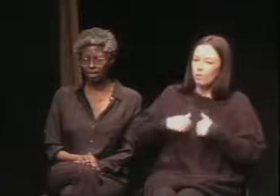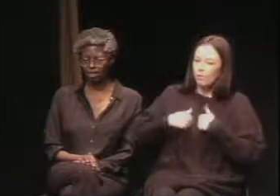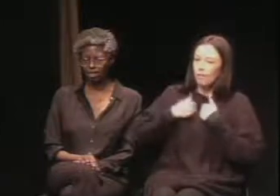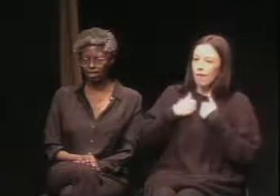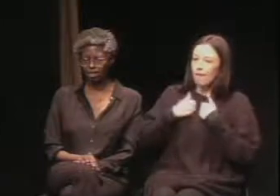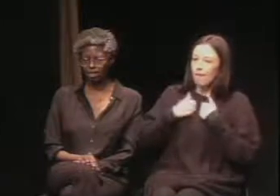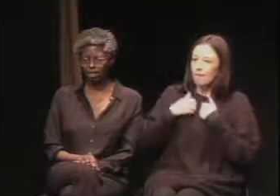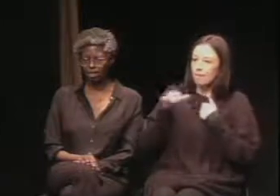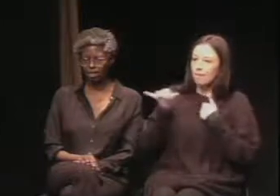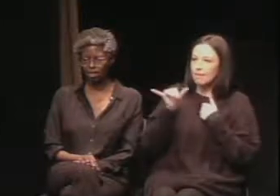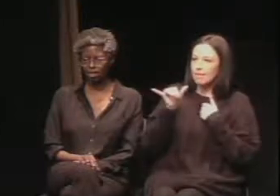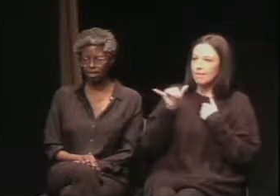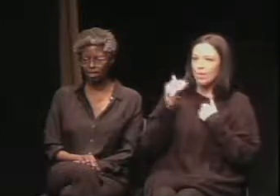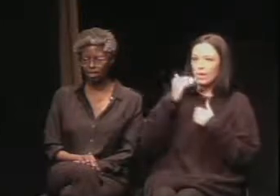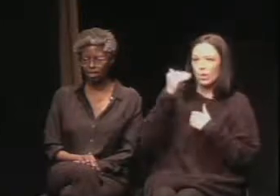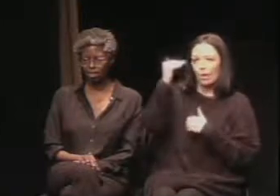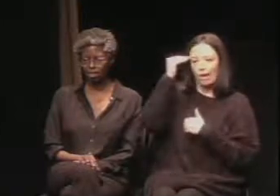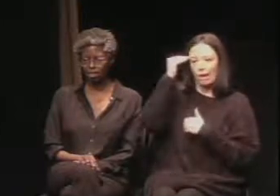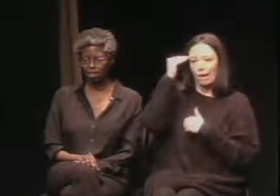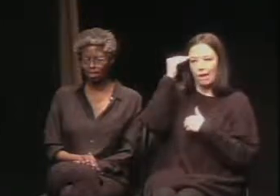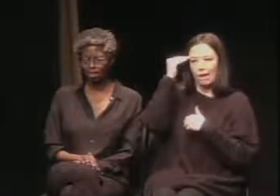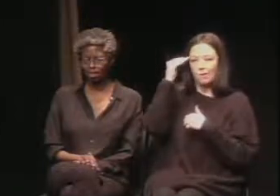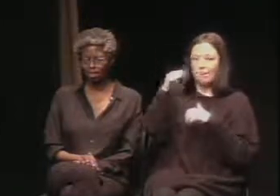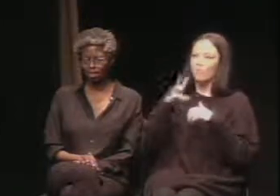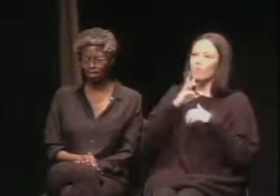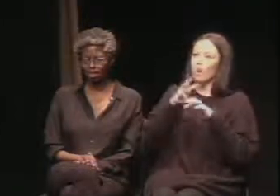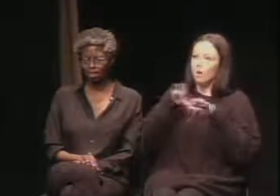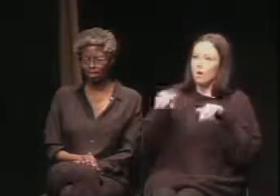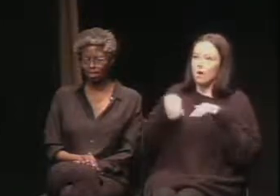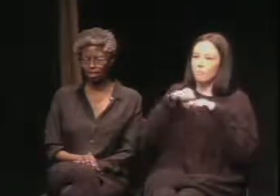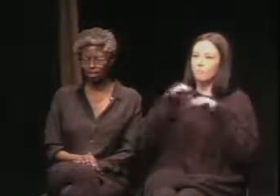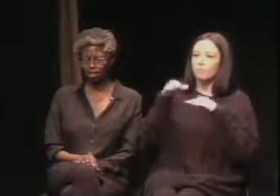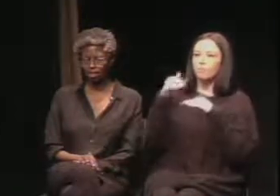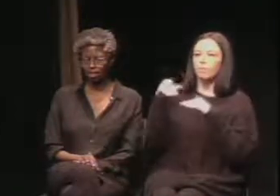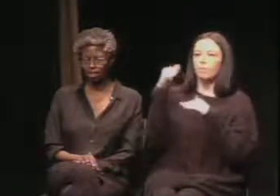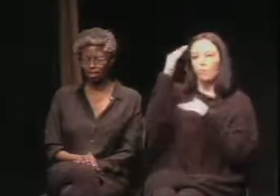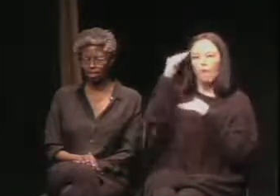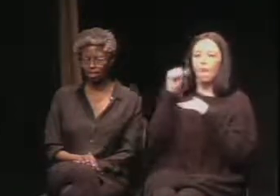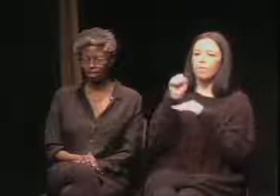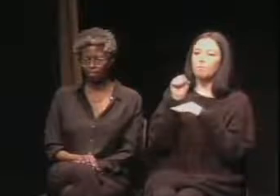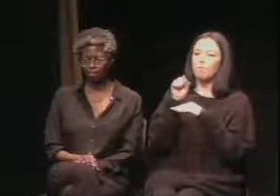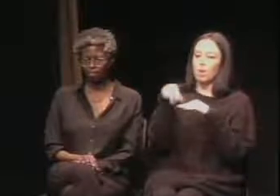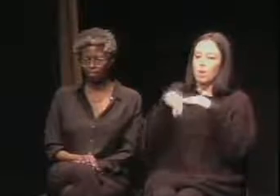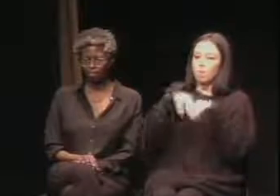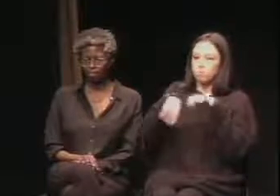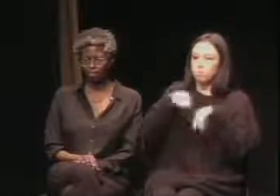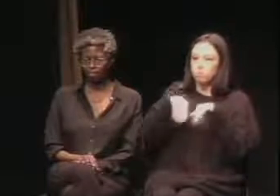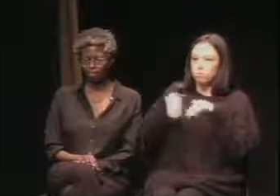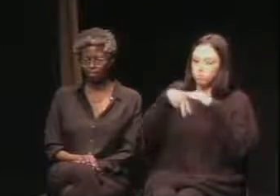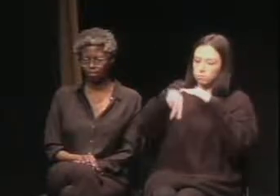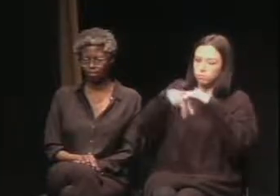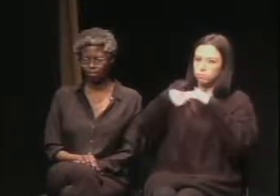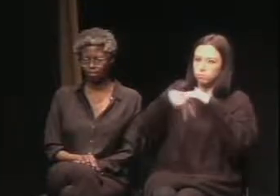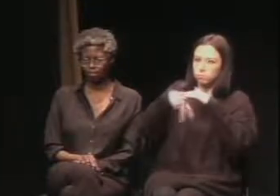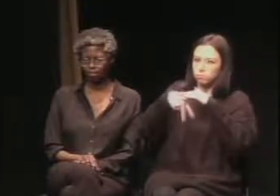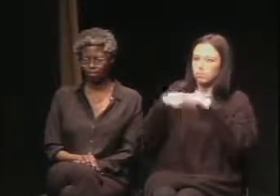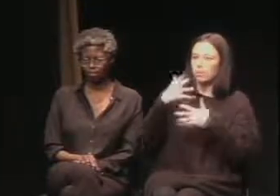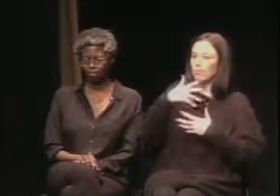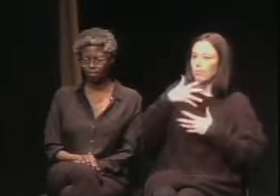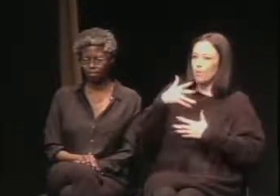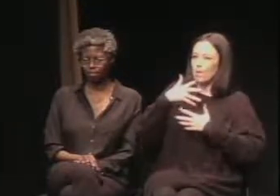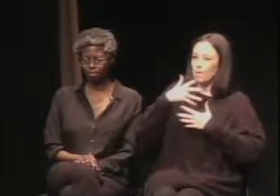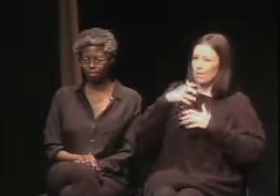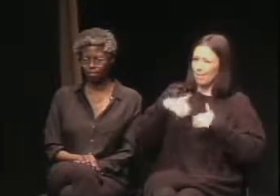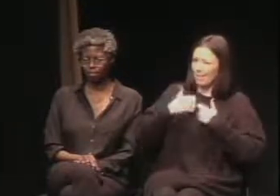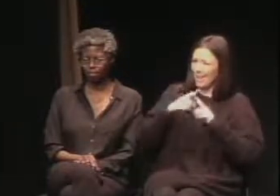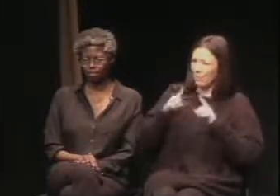like your head above water and you paddling furiously underneath, mm-hmm. right? So you can breathe and you're alive, but is that the life